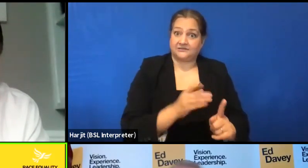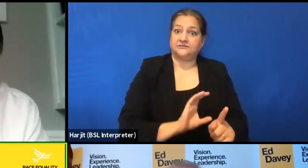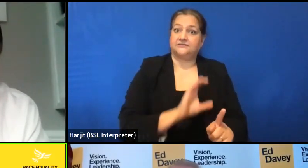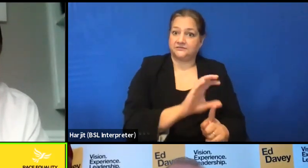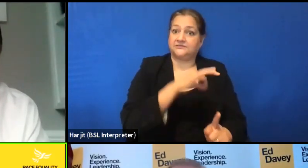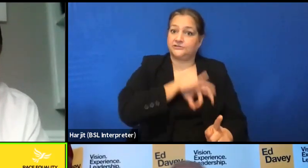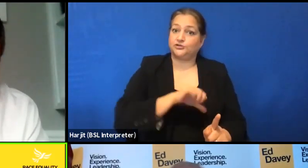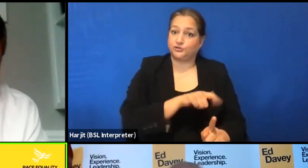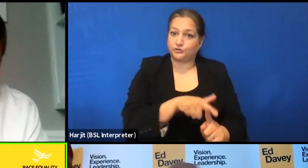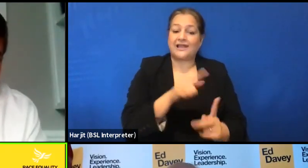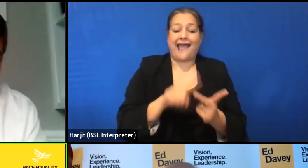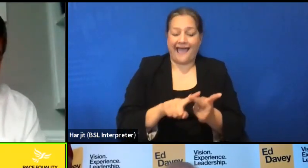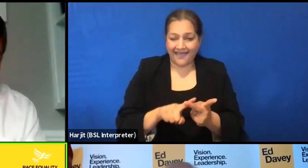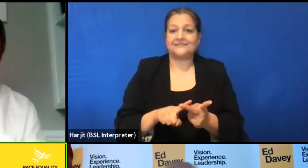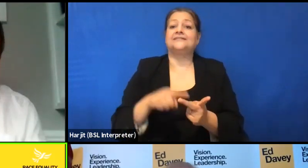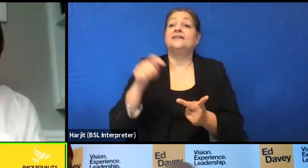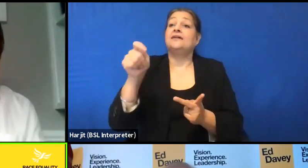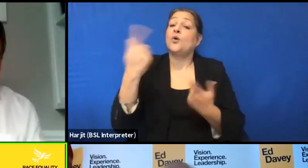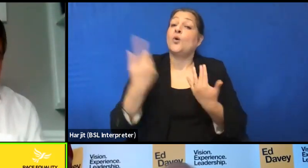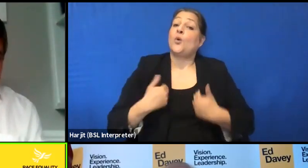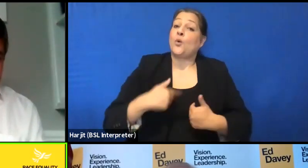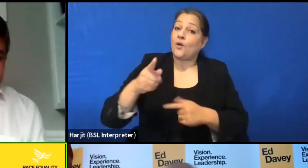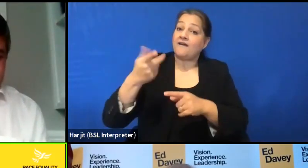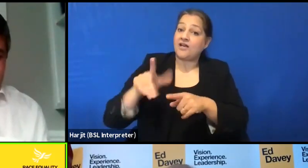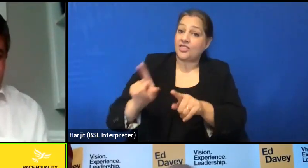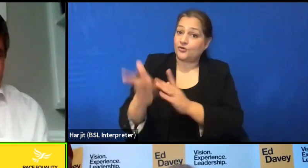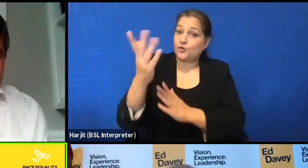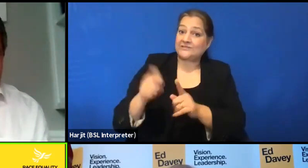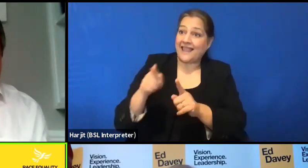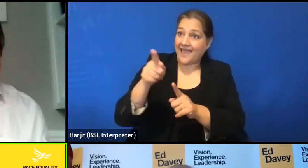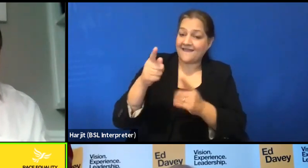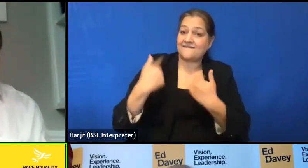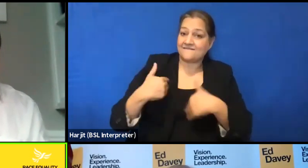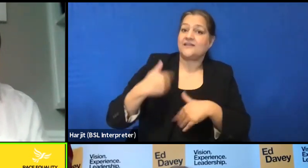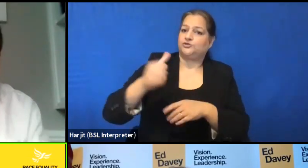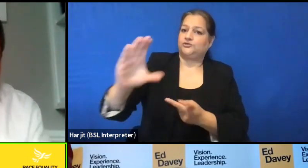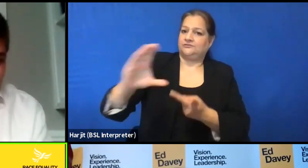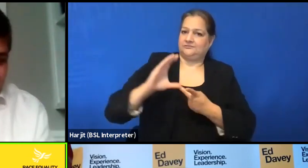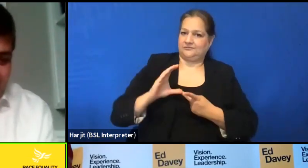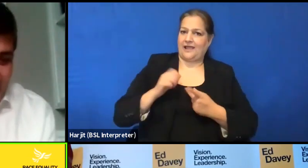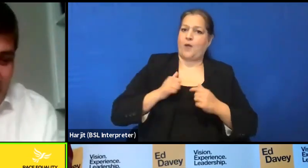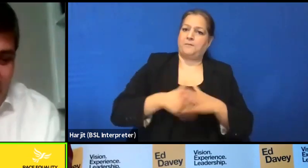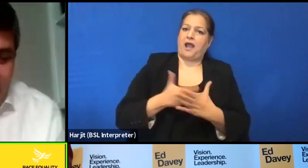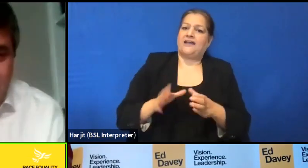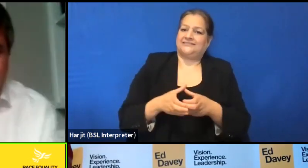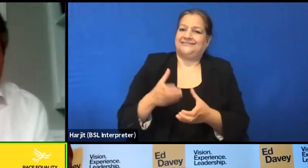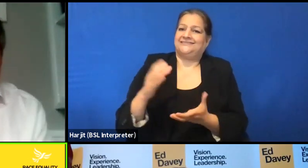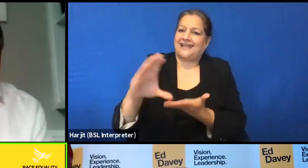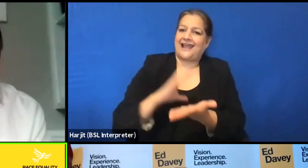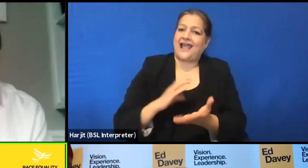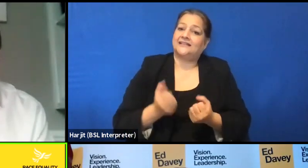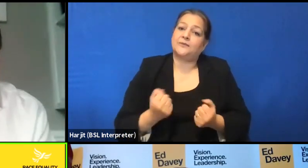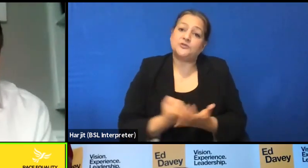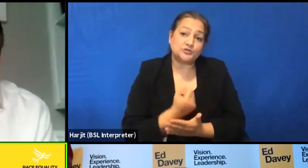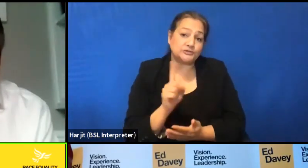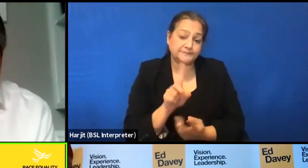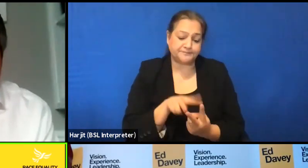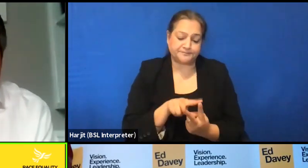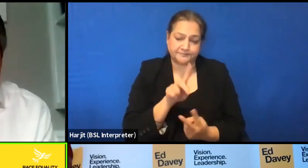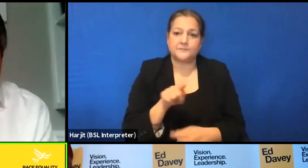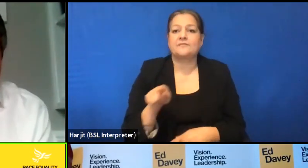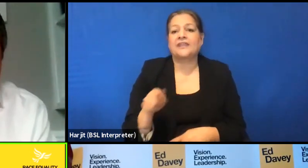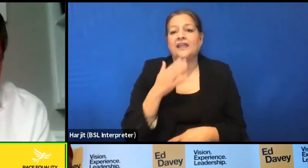Thank you very much, Noah and Anonymous, for these questions. And it's one that obviously we've been thinking a lot about in the